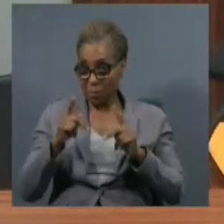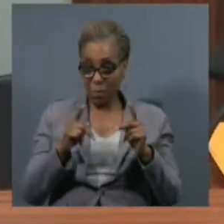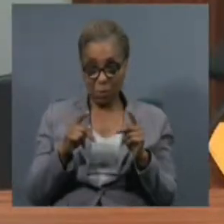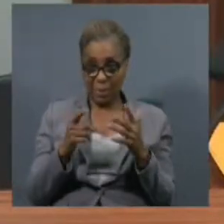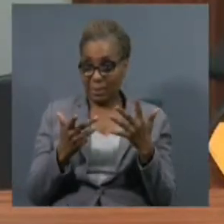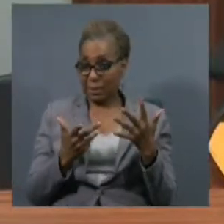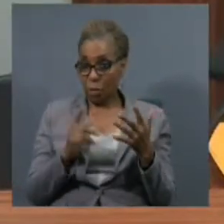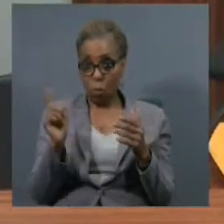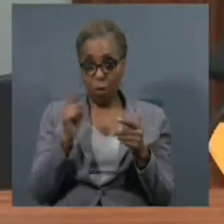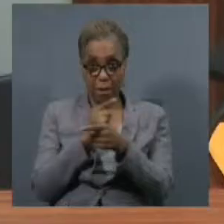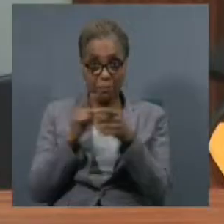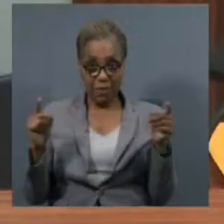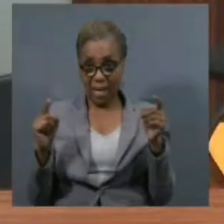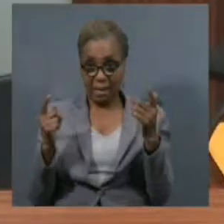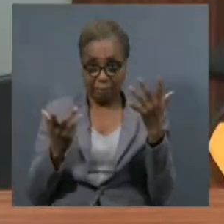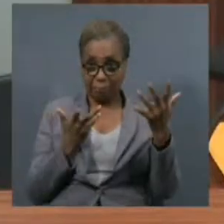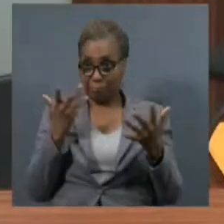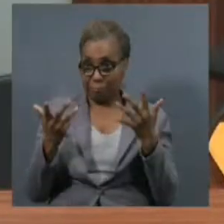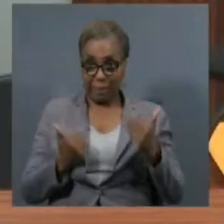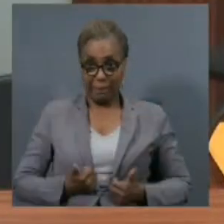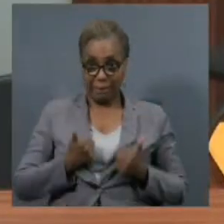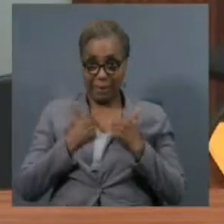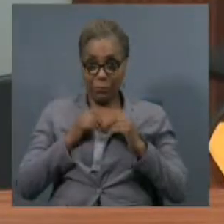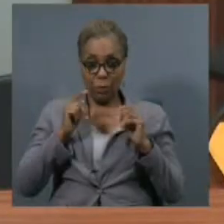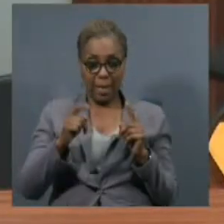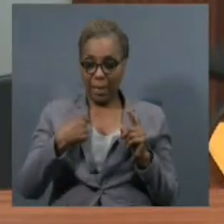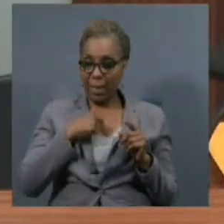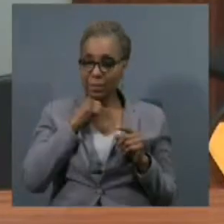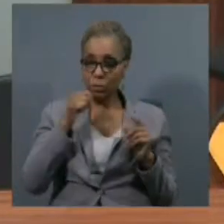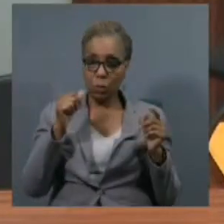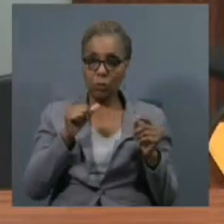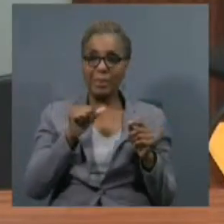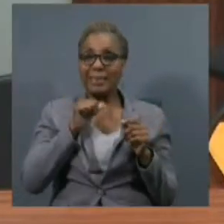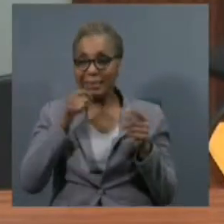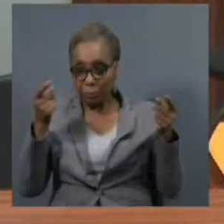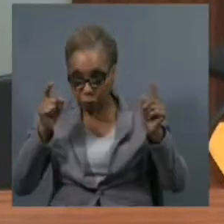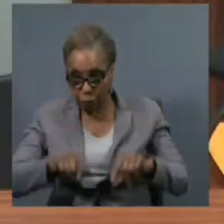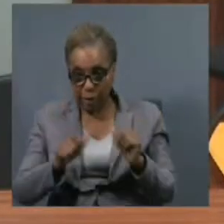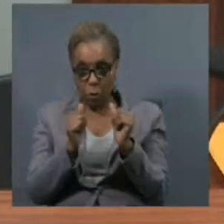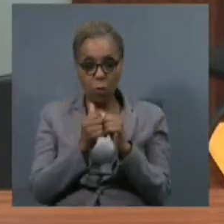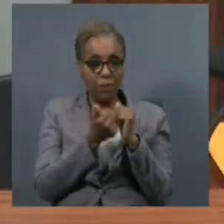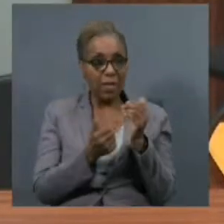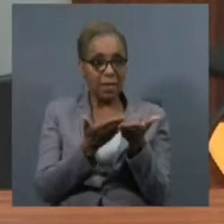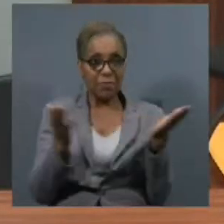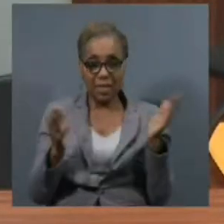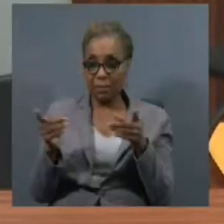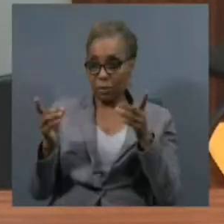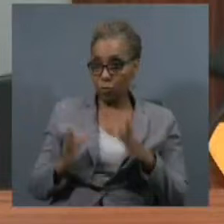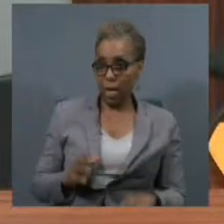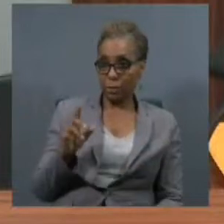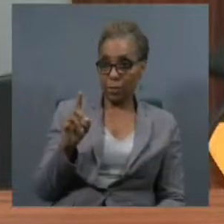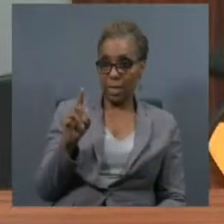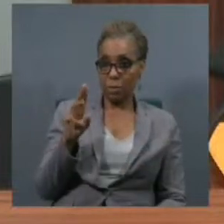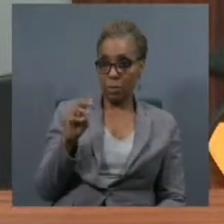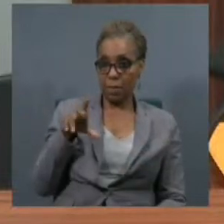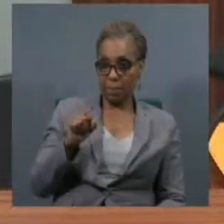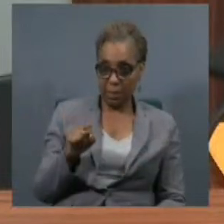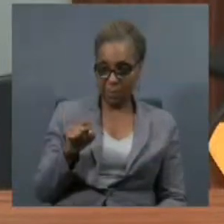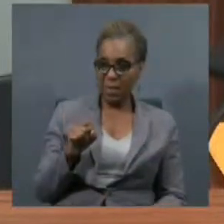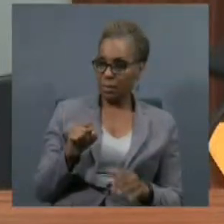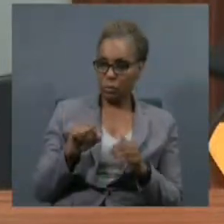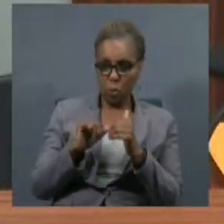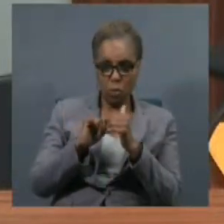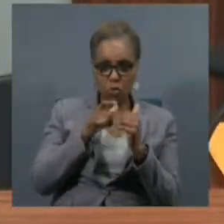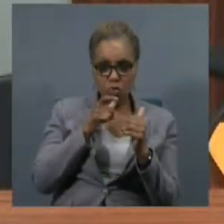I don't disagree with anything Director Compuris has talked about as far as who